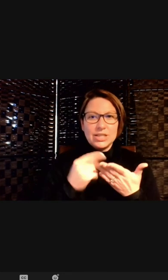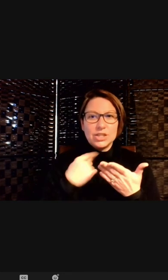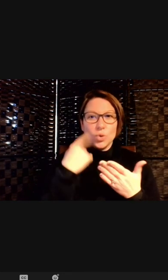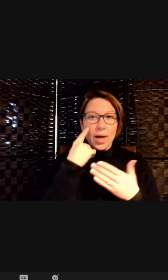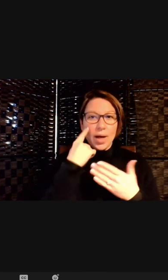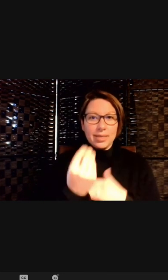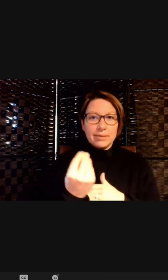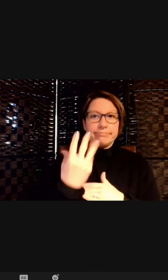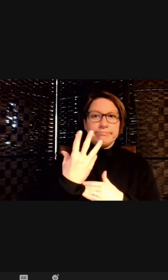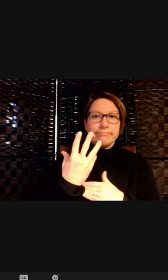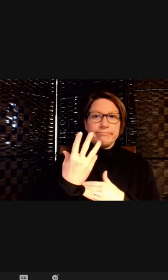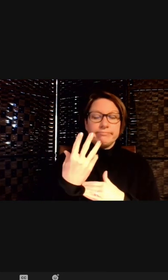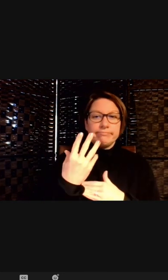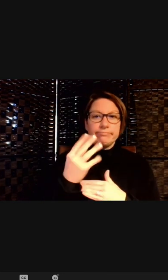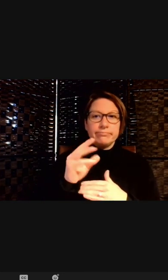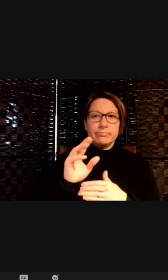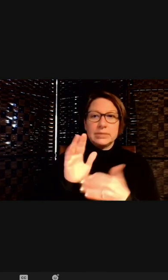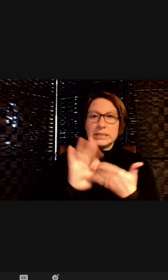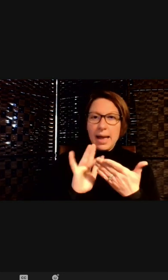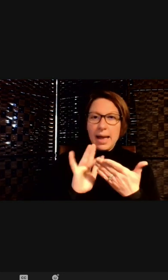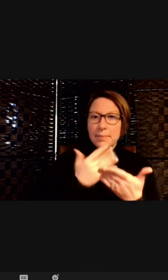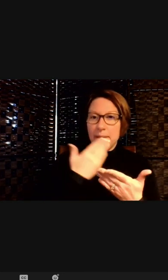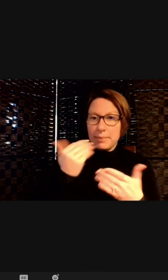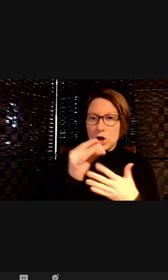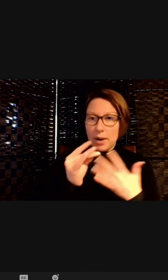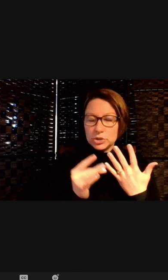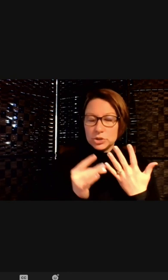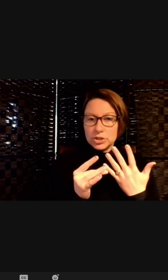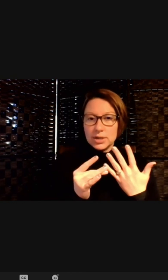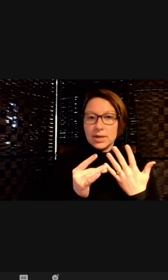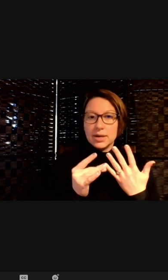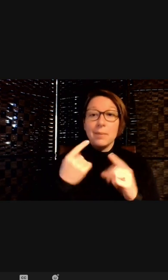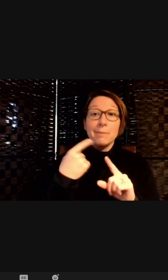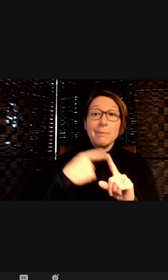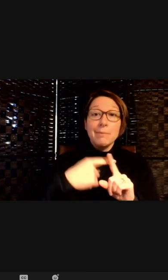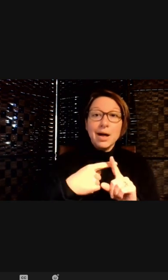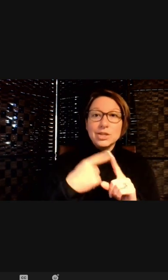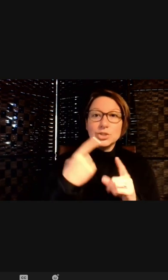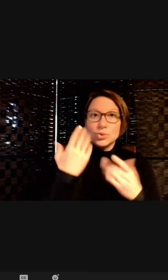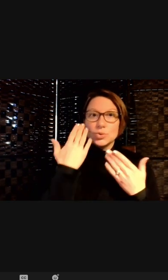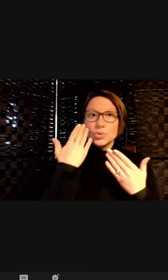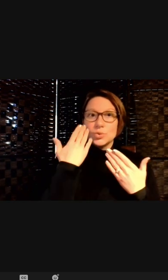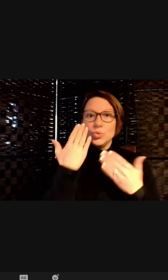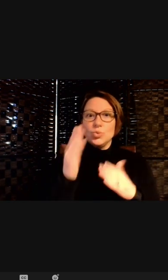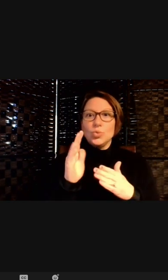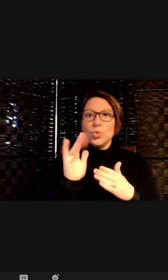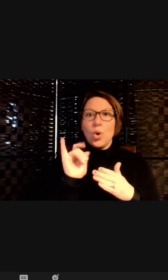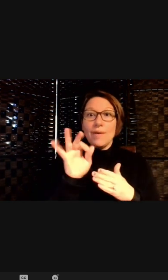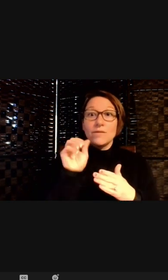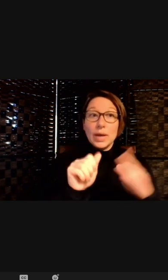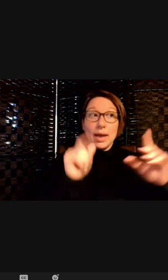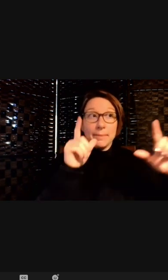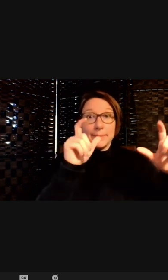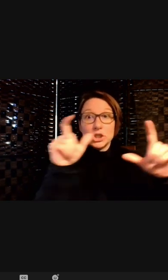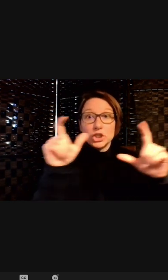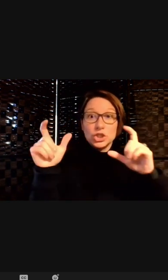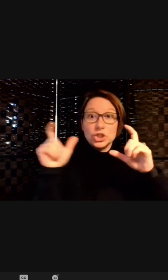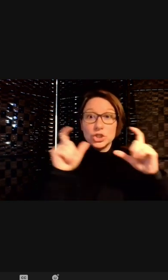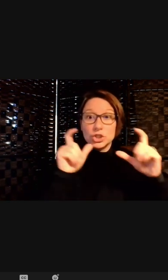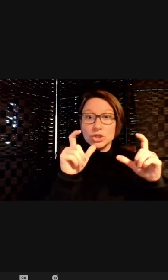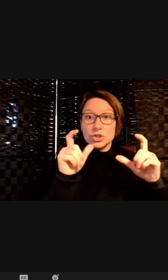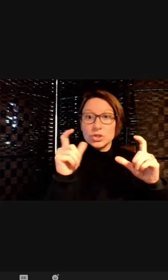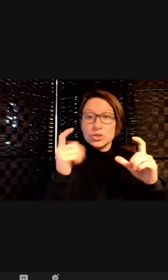would be a better option. And then also, you're not always going to be in a position where you can take pictures that are